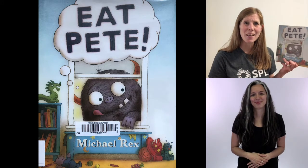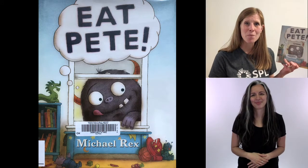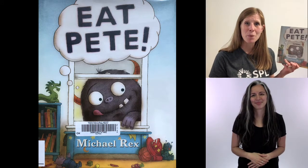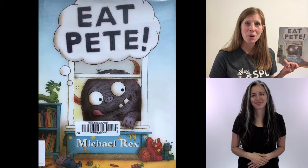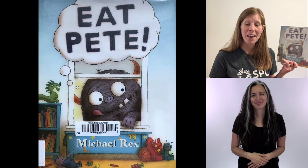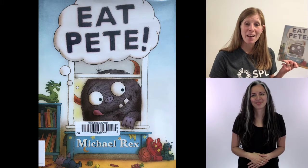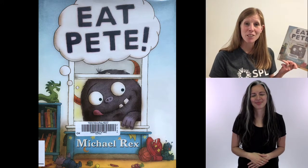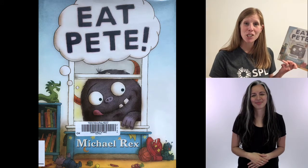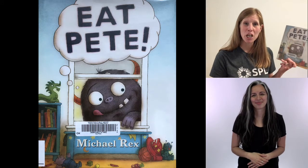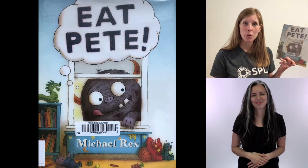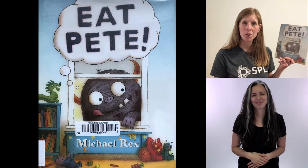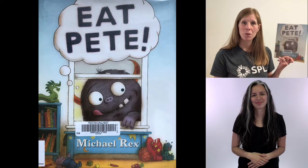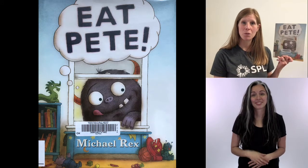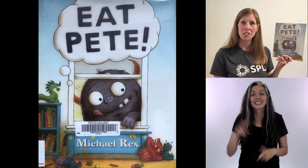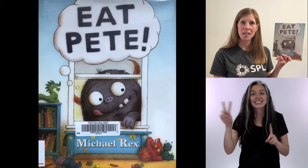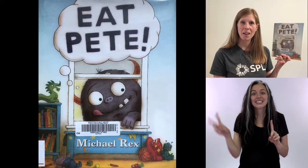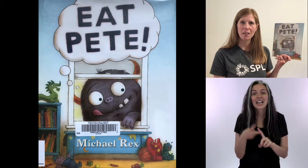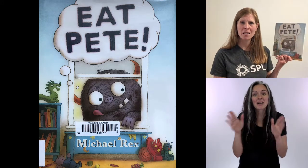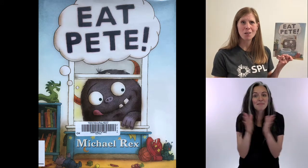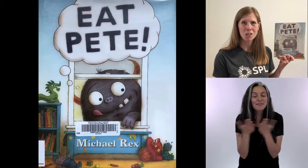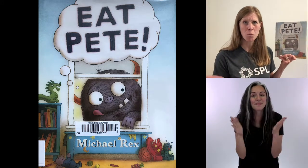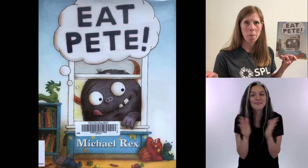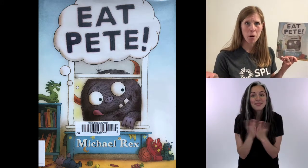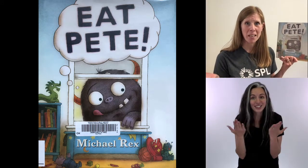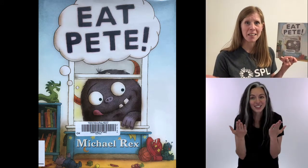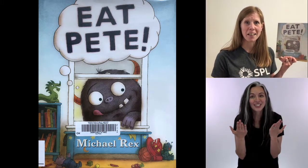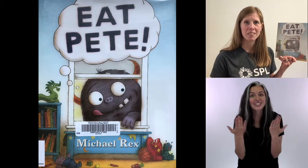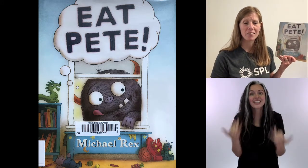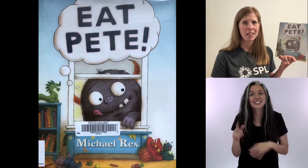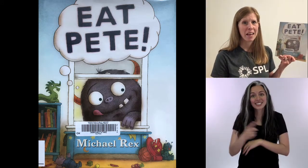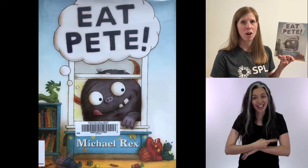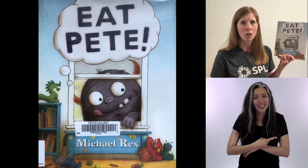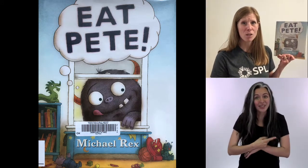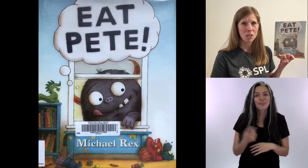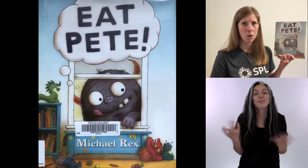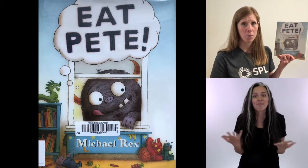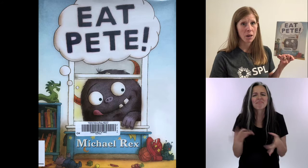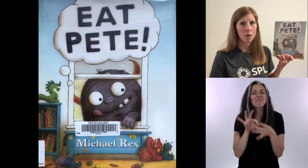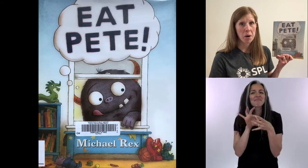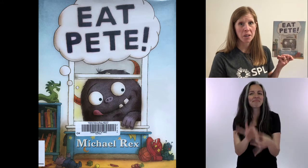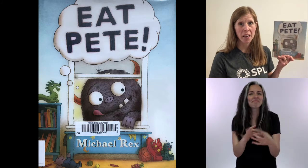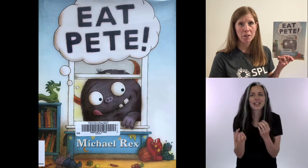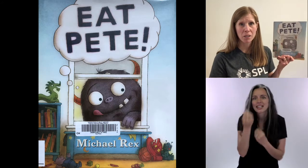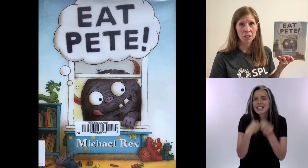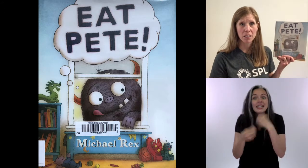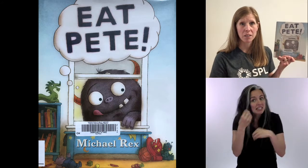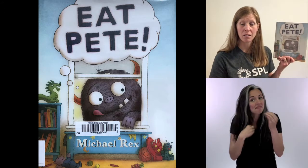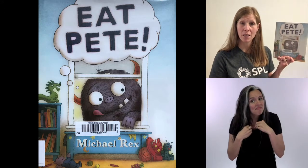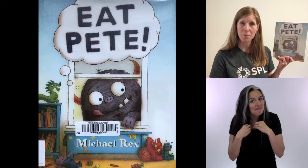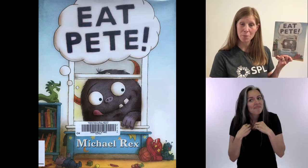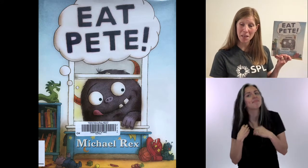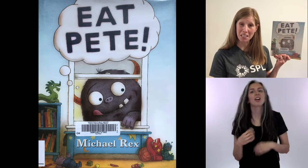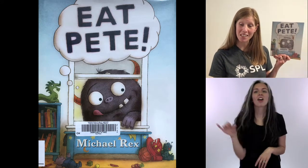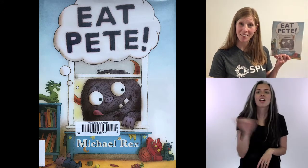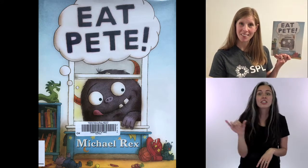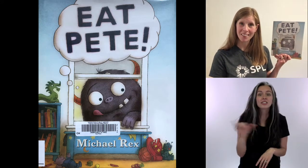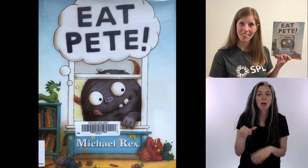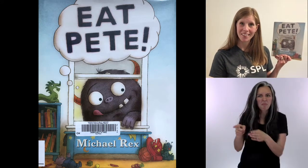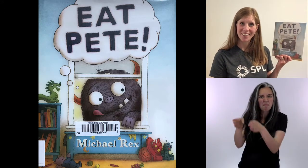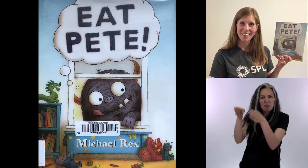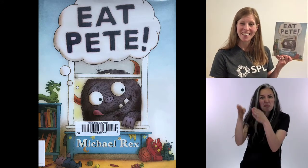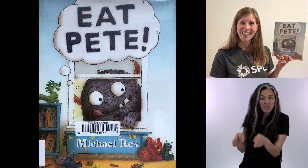The second book I have to share with you today is also about eating and also about a character named Pete.